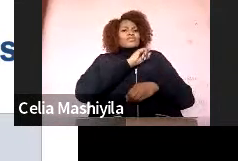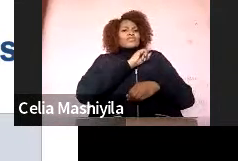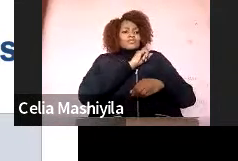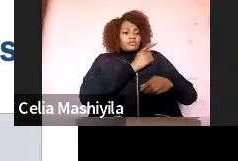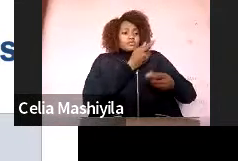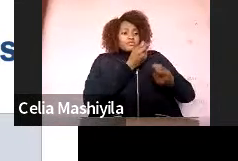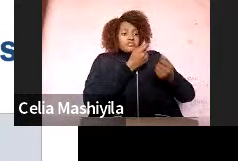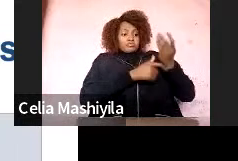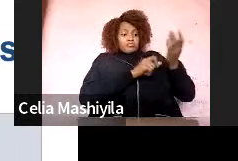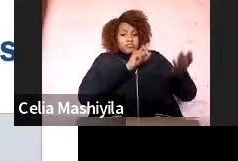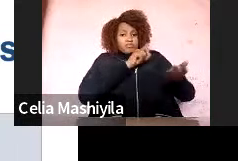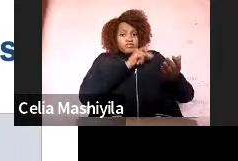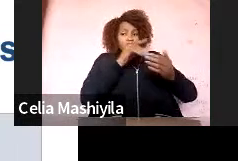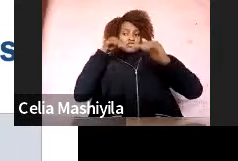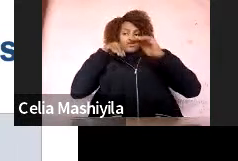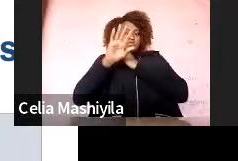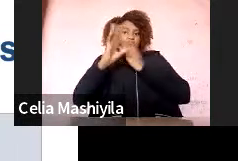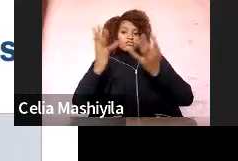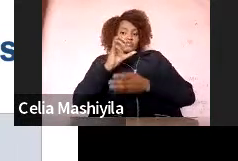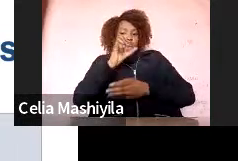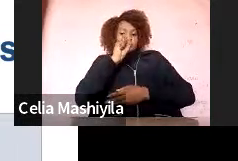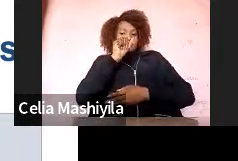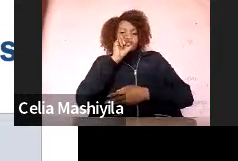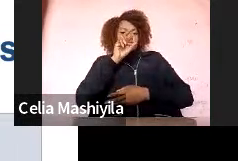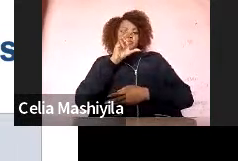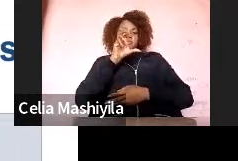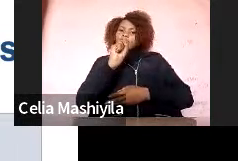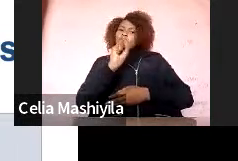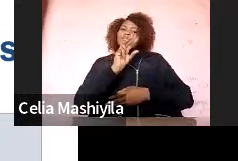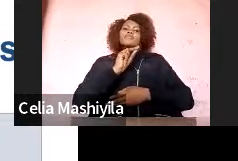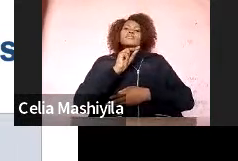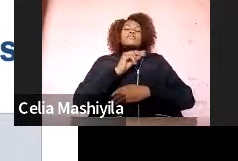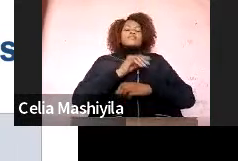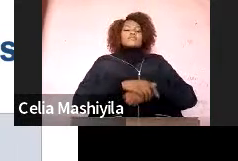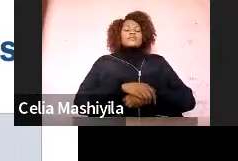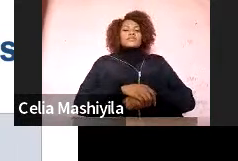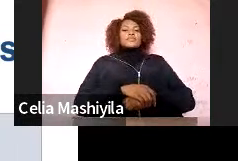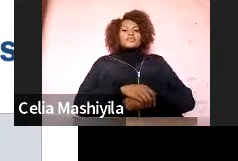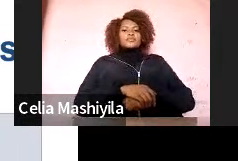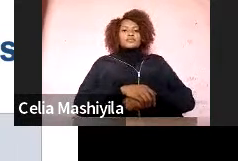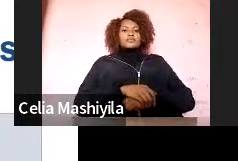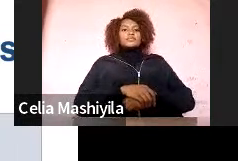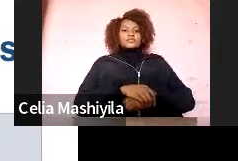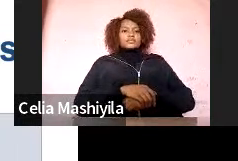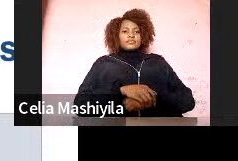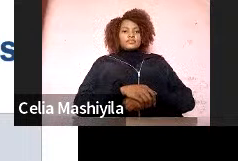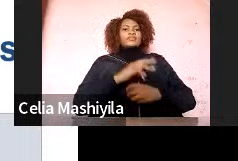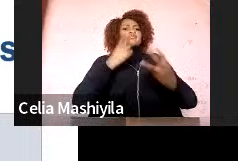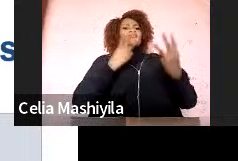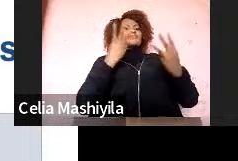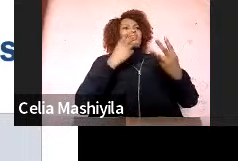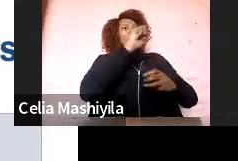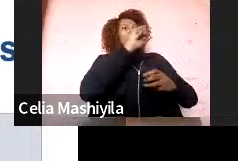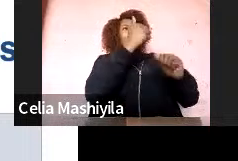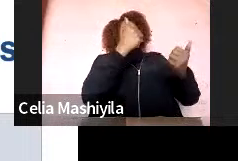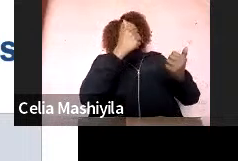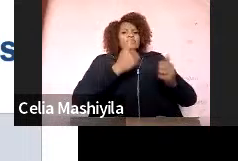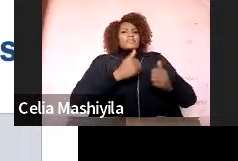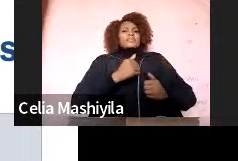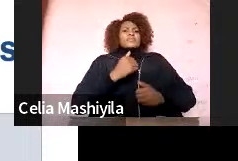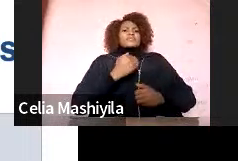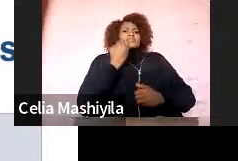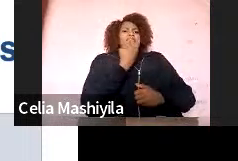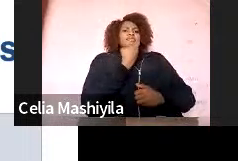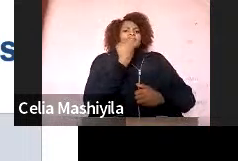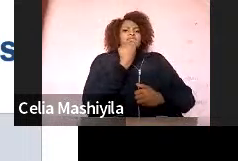so. There are people who claim behave like they are employers while they are not